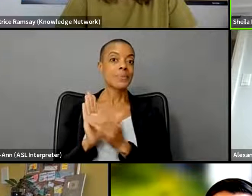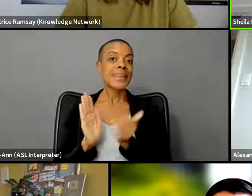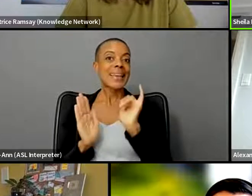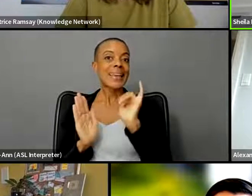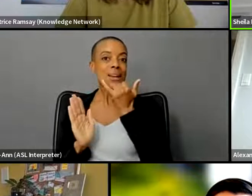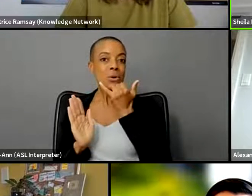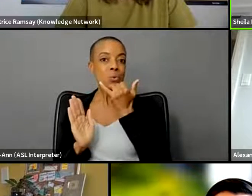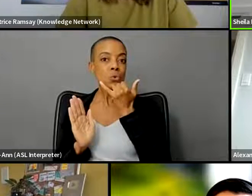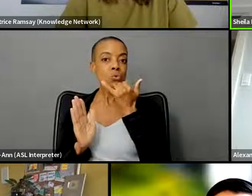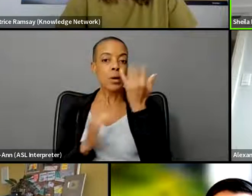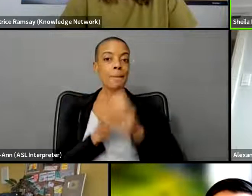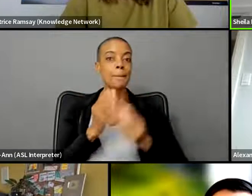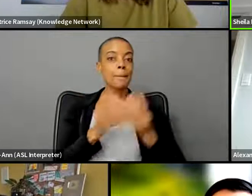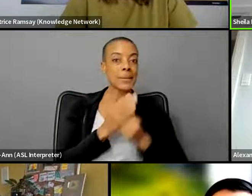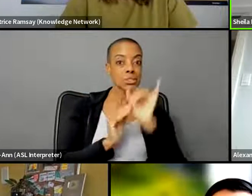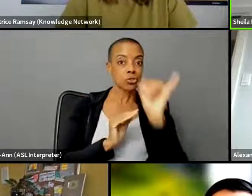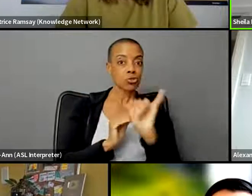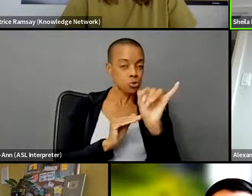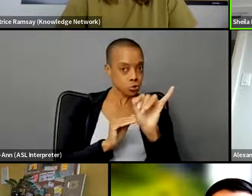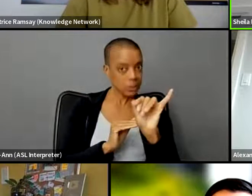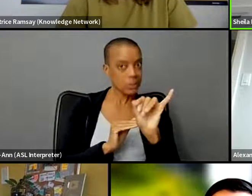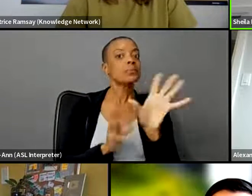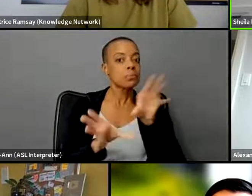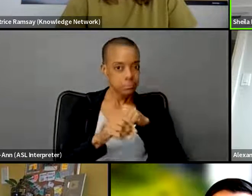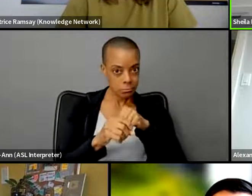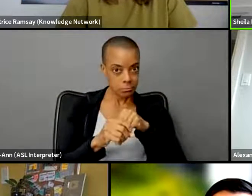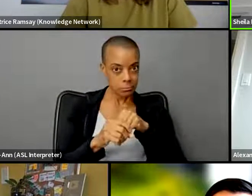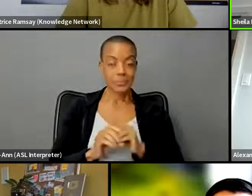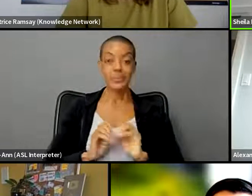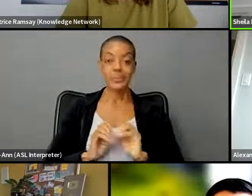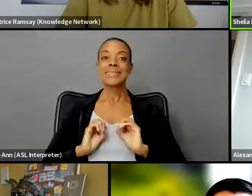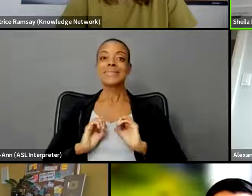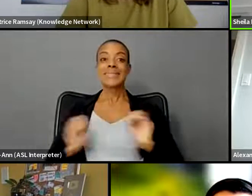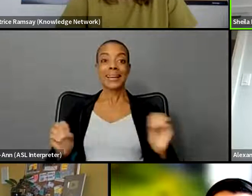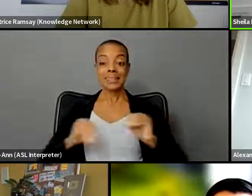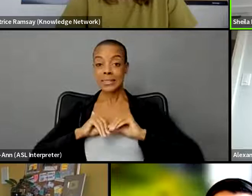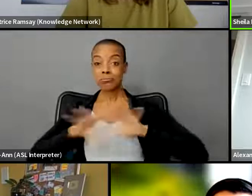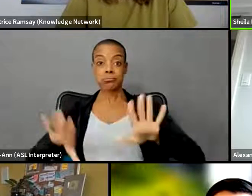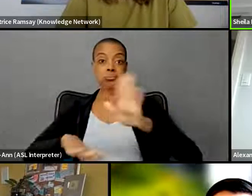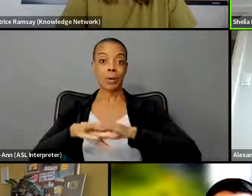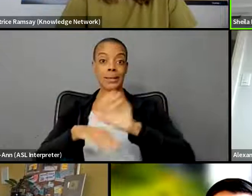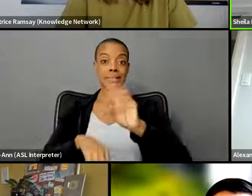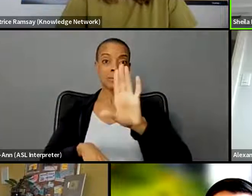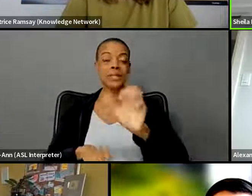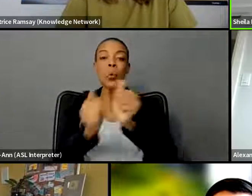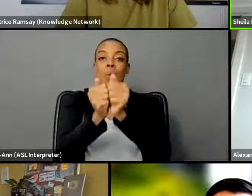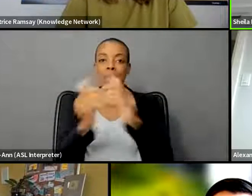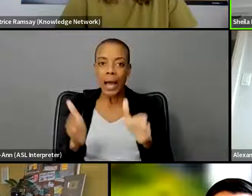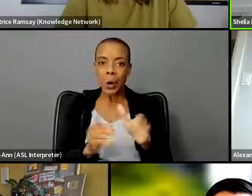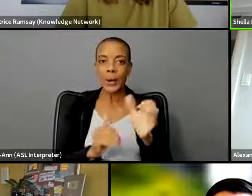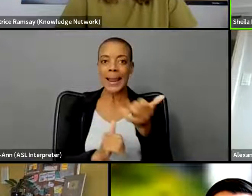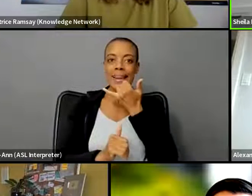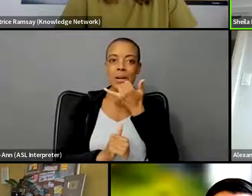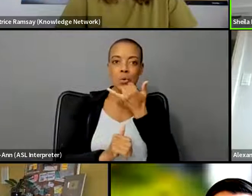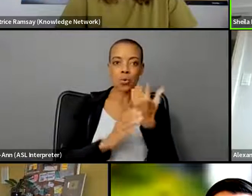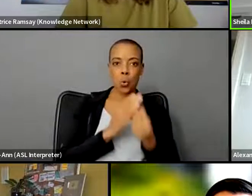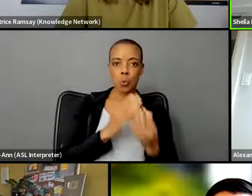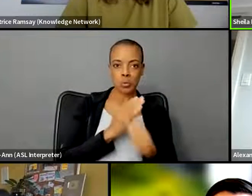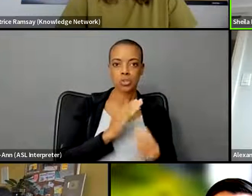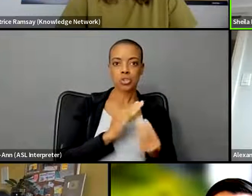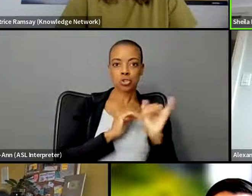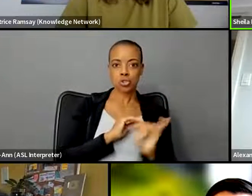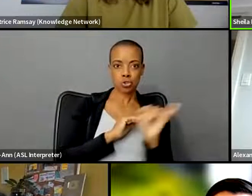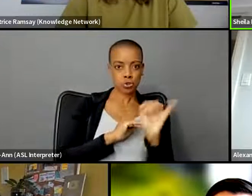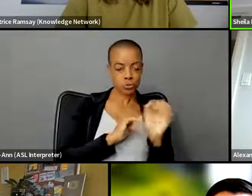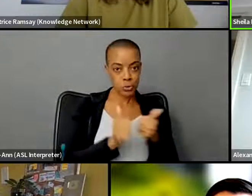super important. Nothing gets released on a CBC platform without errors and emissions insurance. So if you have a broadcast license with us, you own the